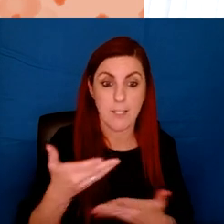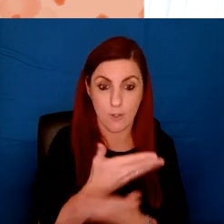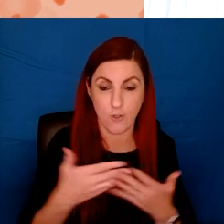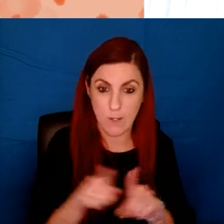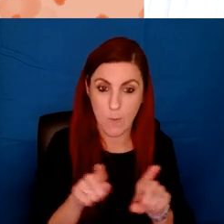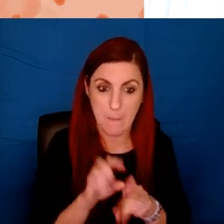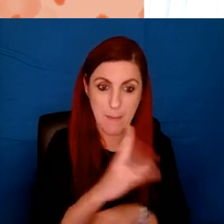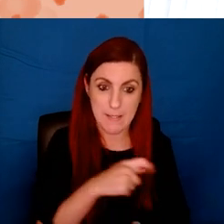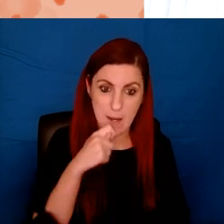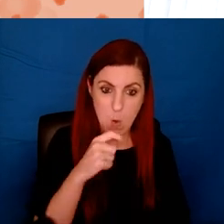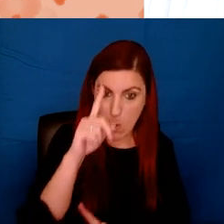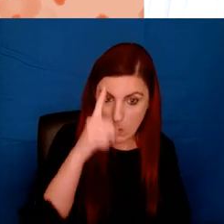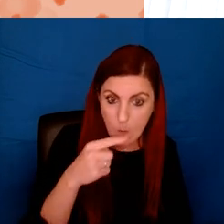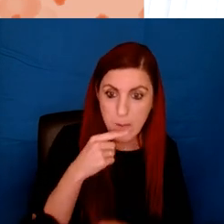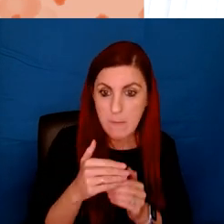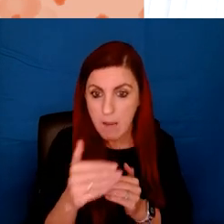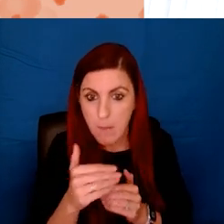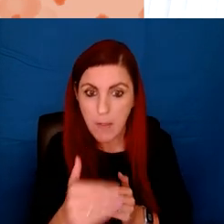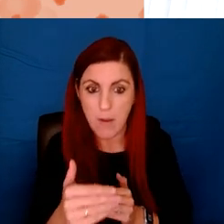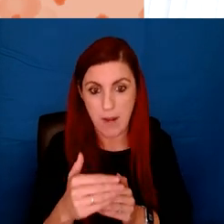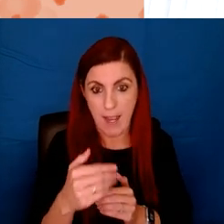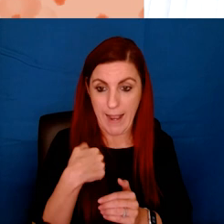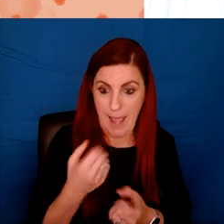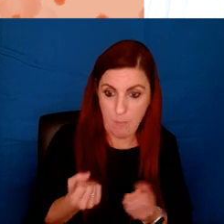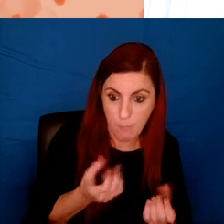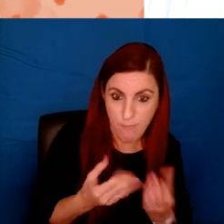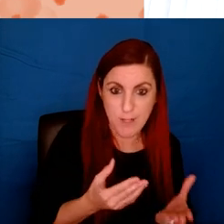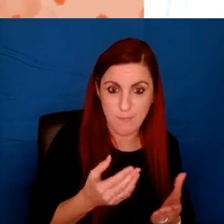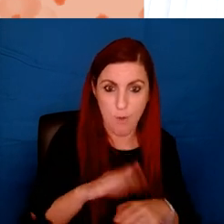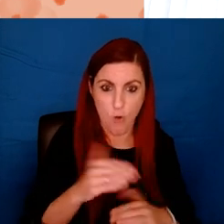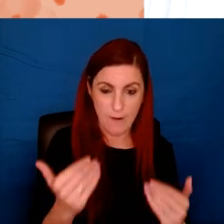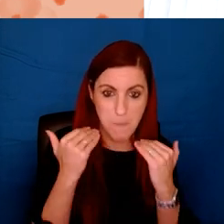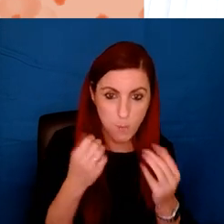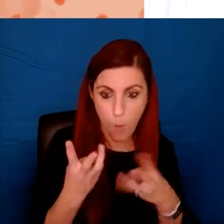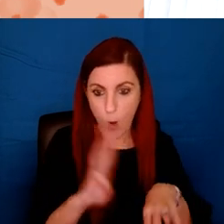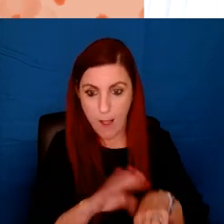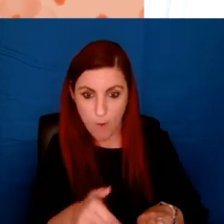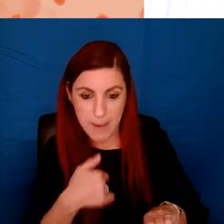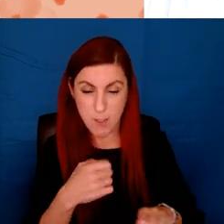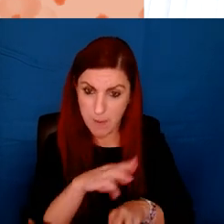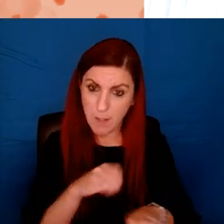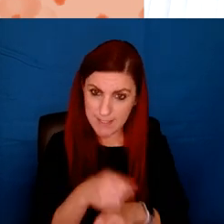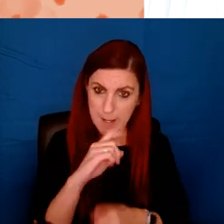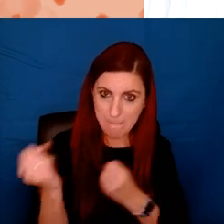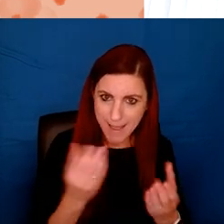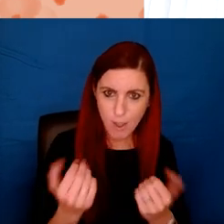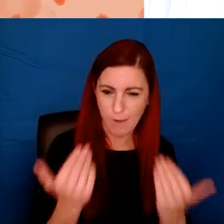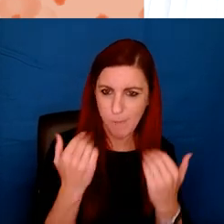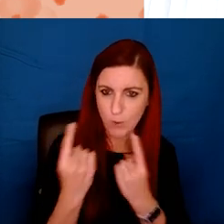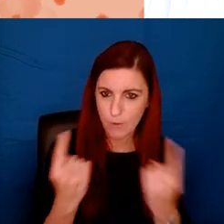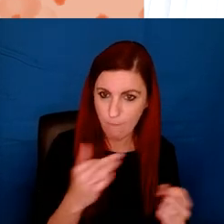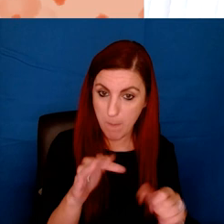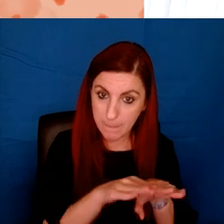discussion fora as well, of people saying, oh, do you know, I'm a bit further down the parenting line or the pregnancy line. Here's what worked well for me. Let's see if it can work for